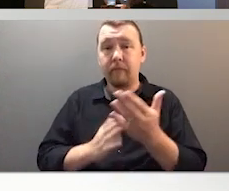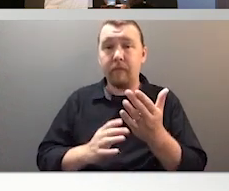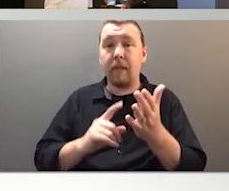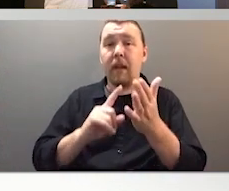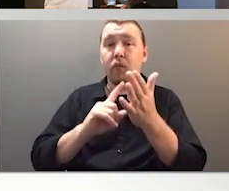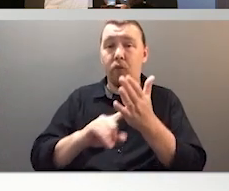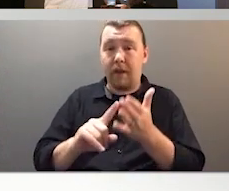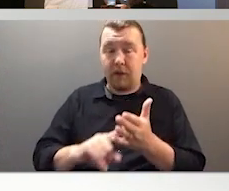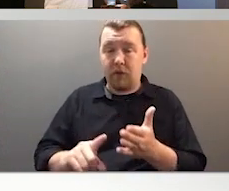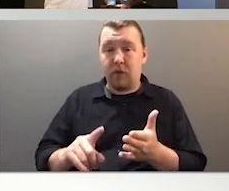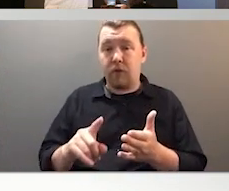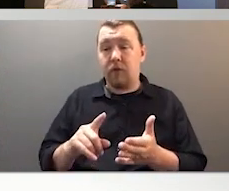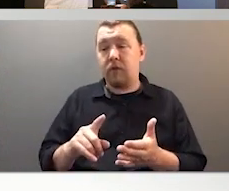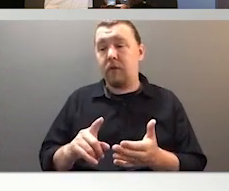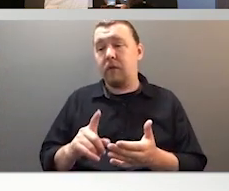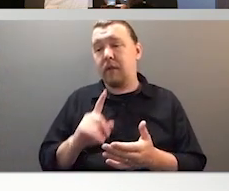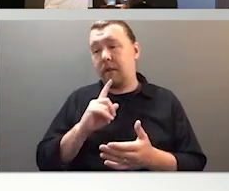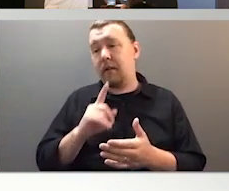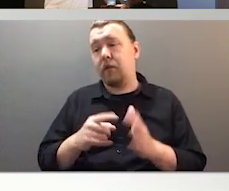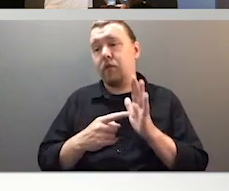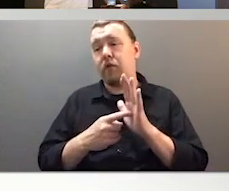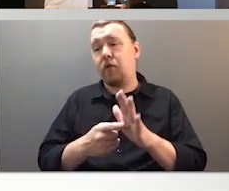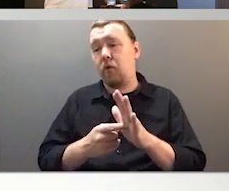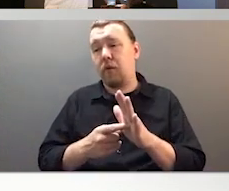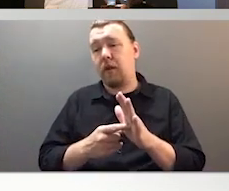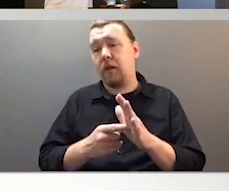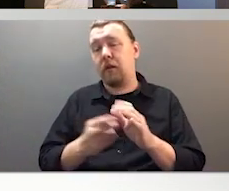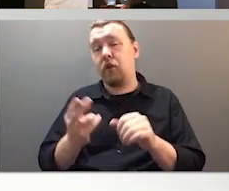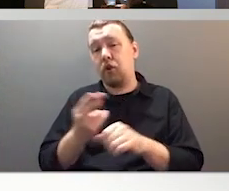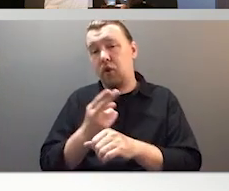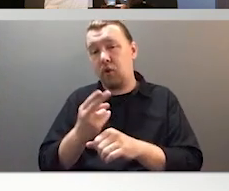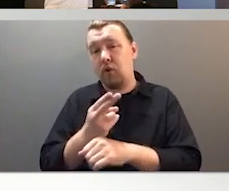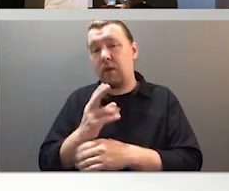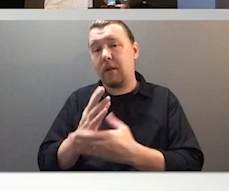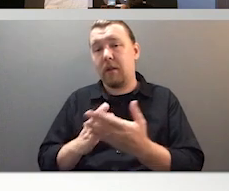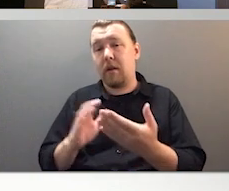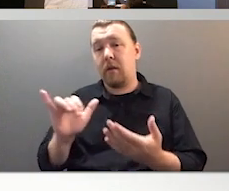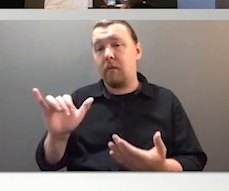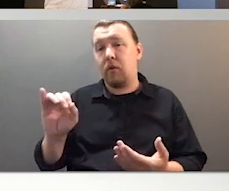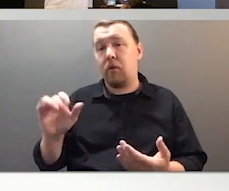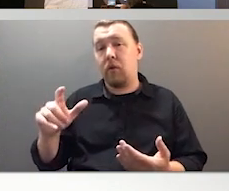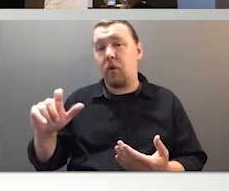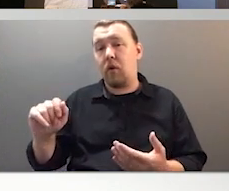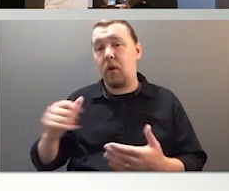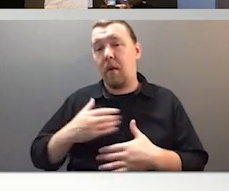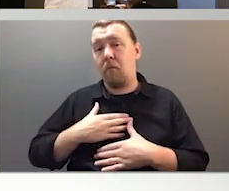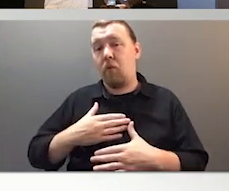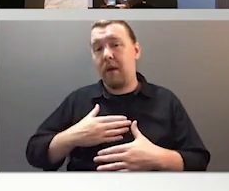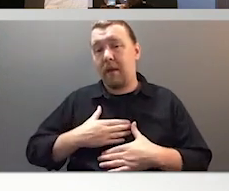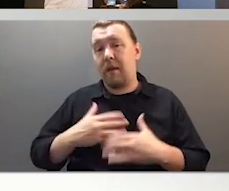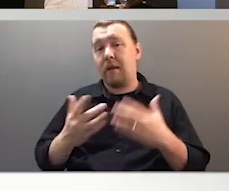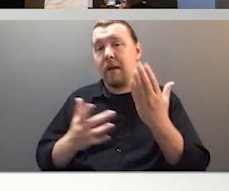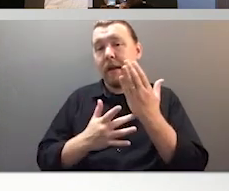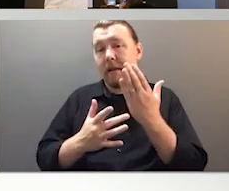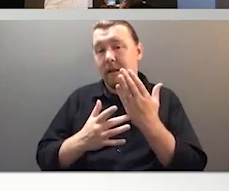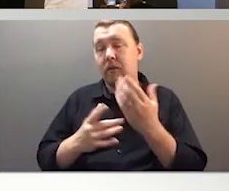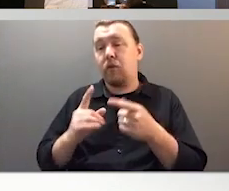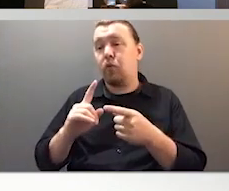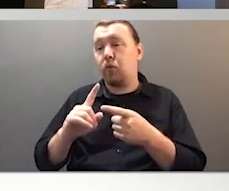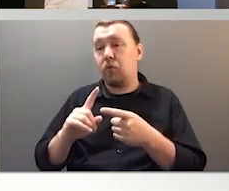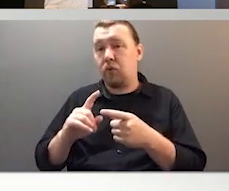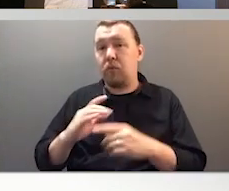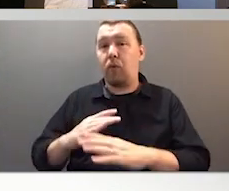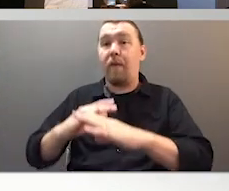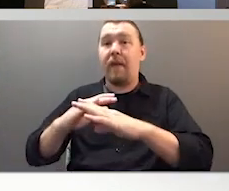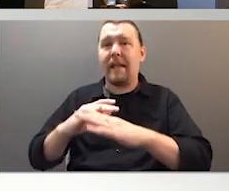out about using some of the yoga breathing techniques to keep seizures at bay, but it has to be done